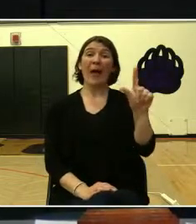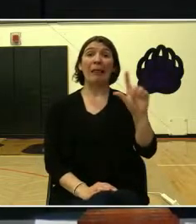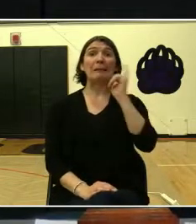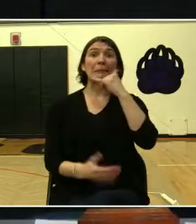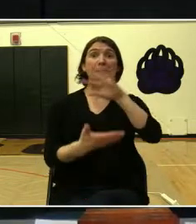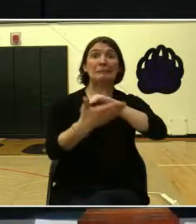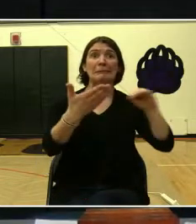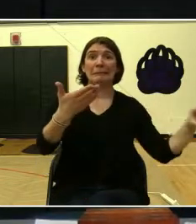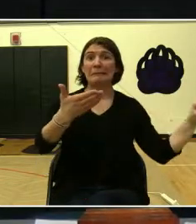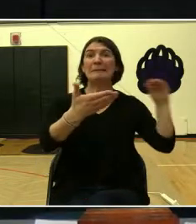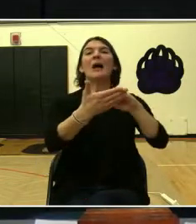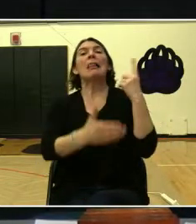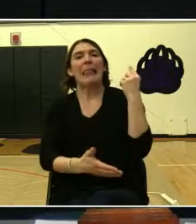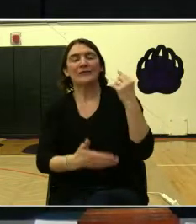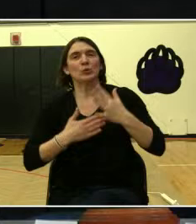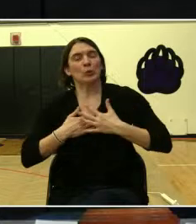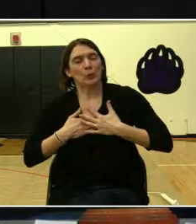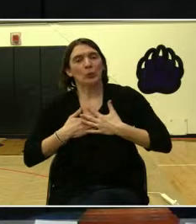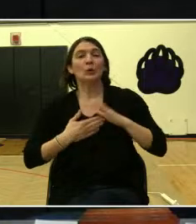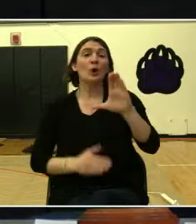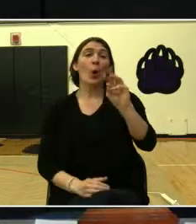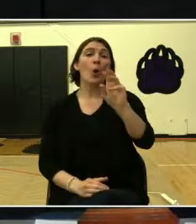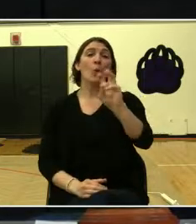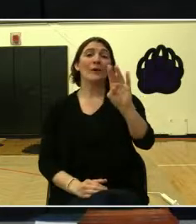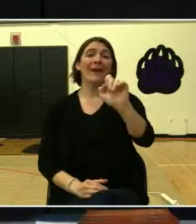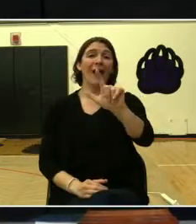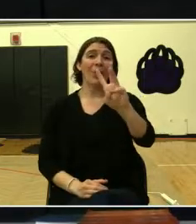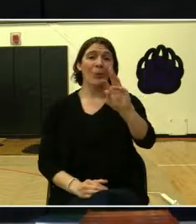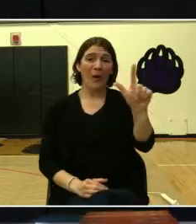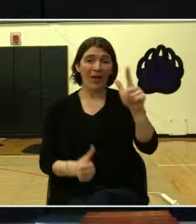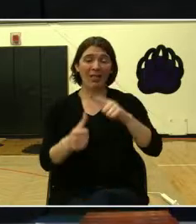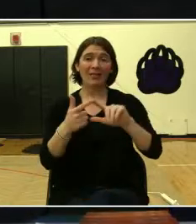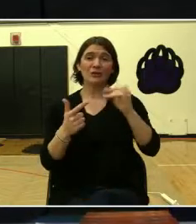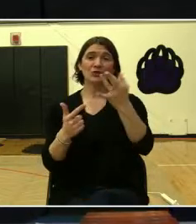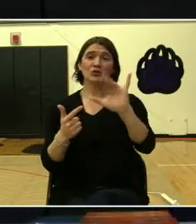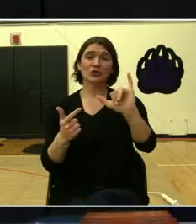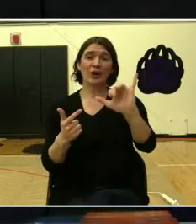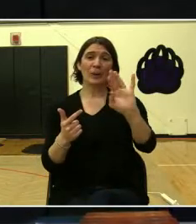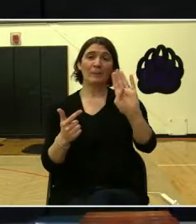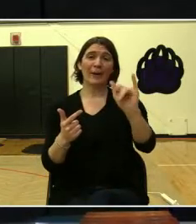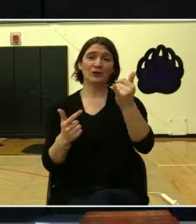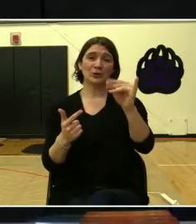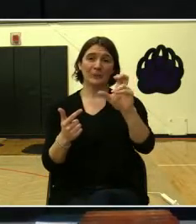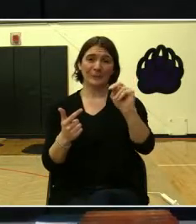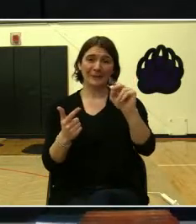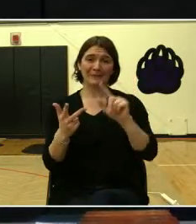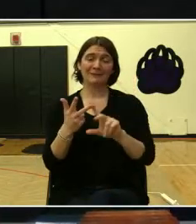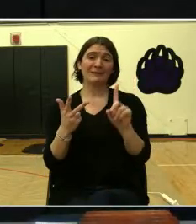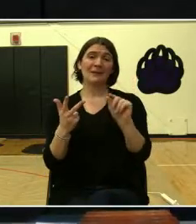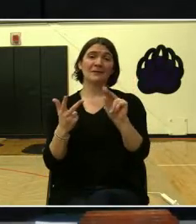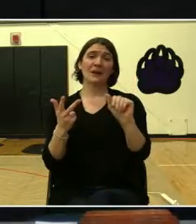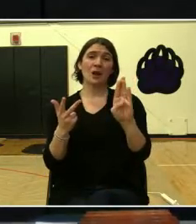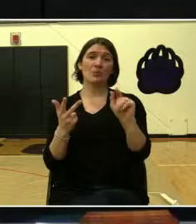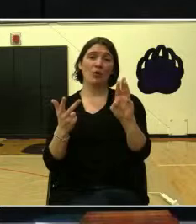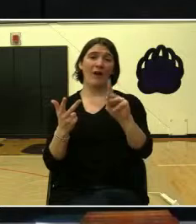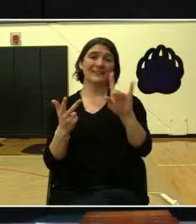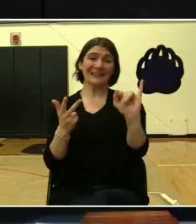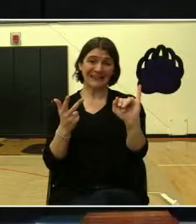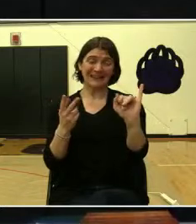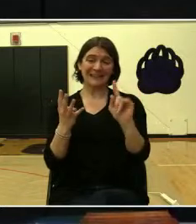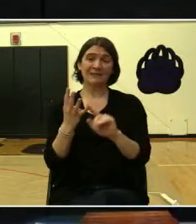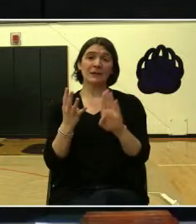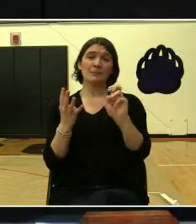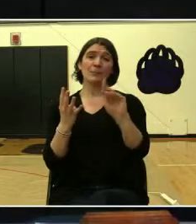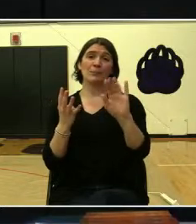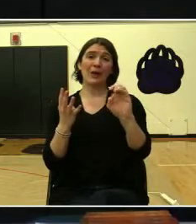accidentally last year Corwin lwell Jerry Benjamin Donna barovsky Burton